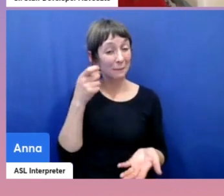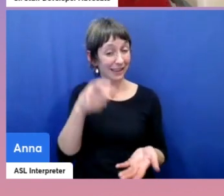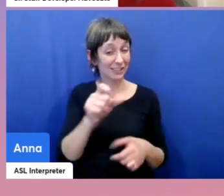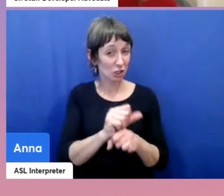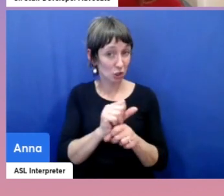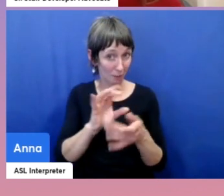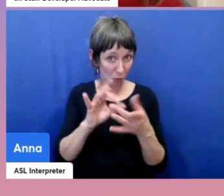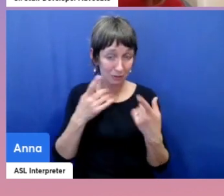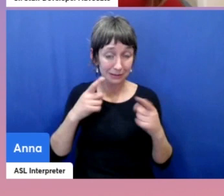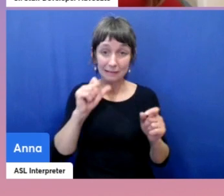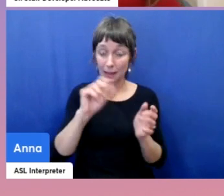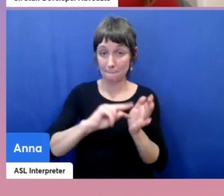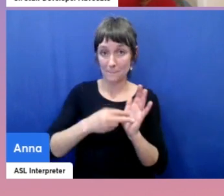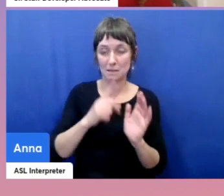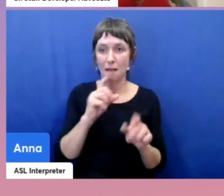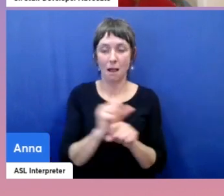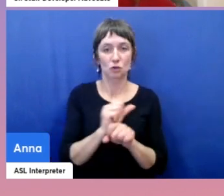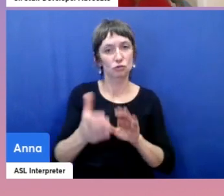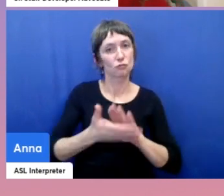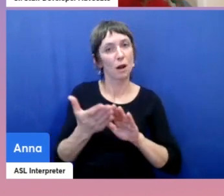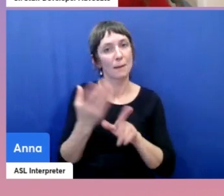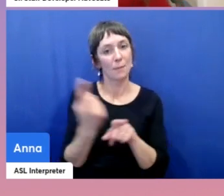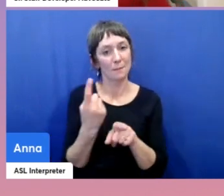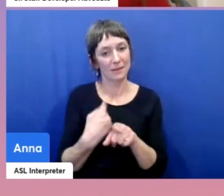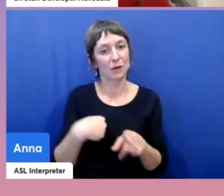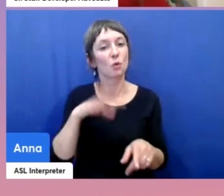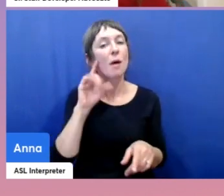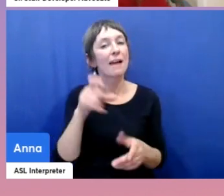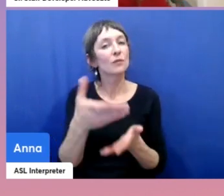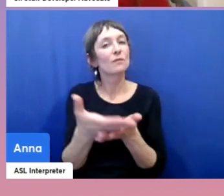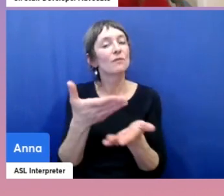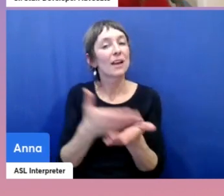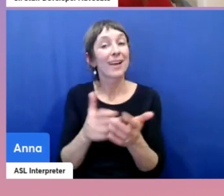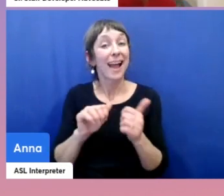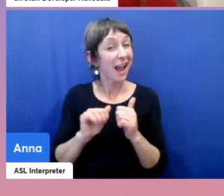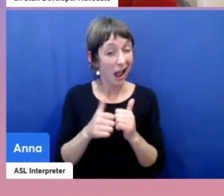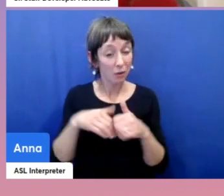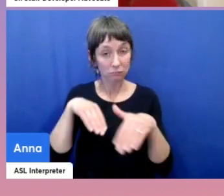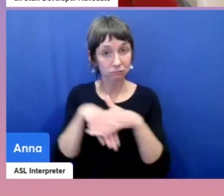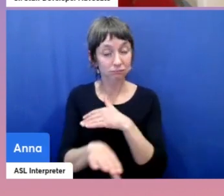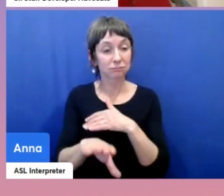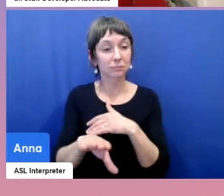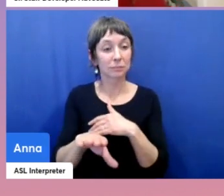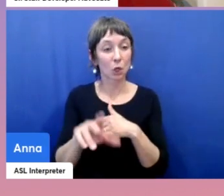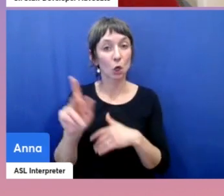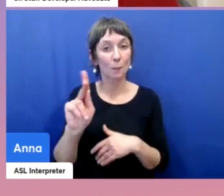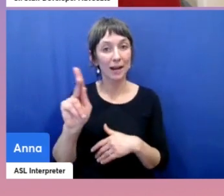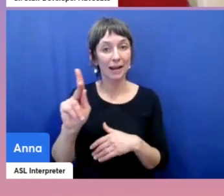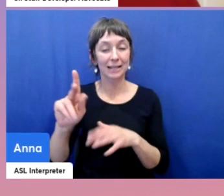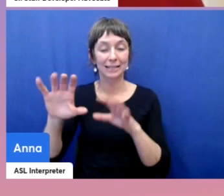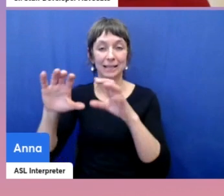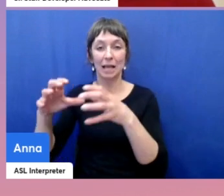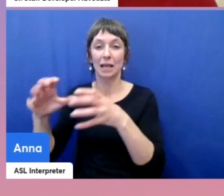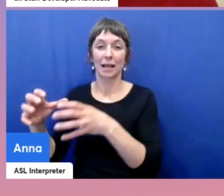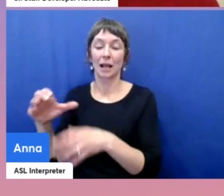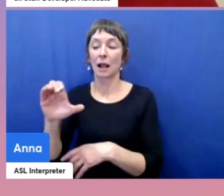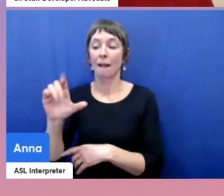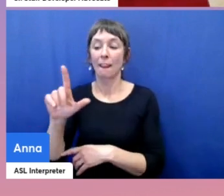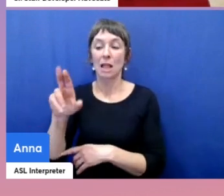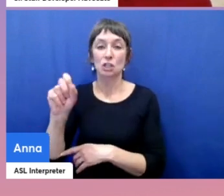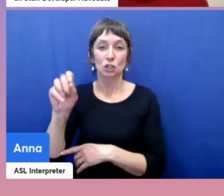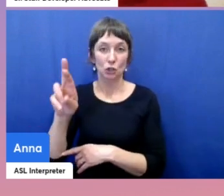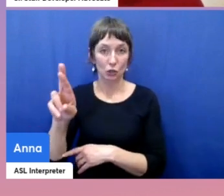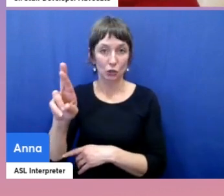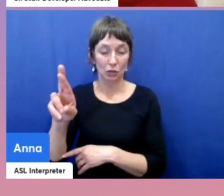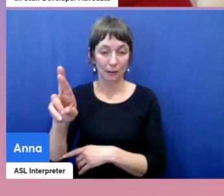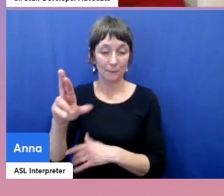does not mean that it's actually running properly. So we'll need to verify things by going into our Kubernetes cluster. Now, at this point, you will